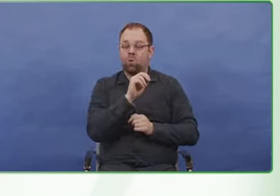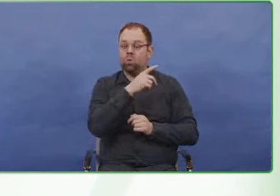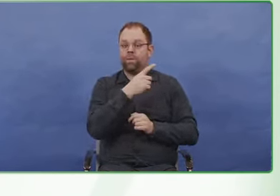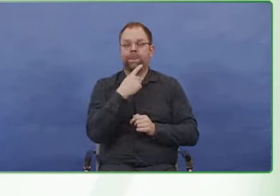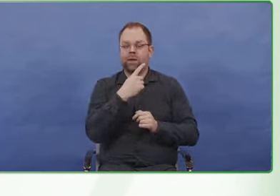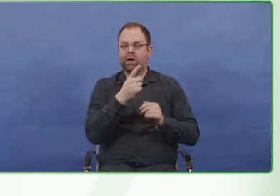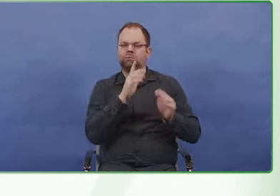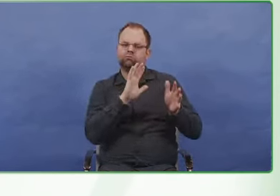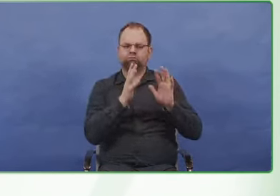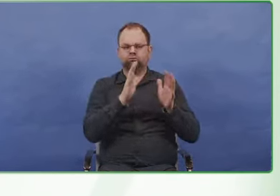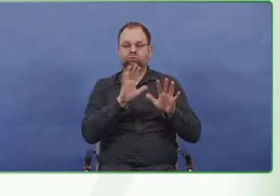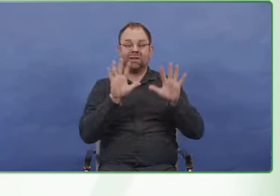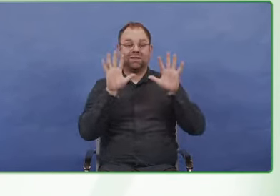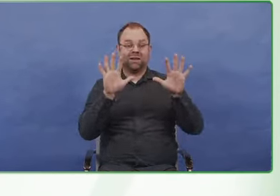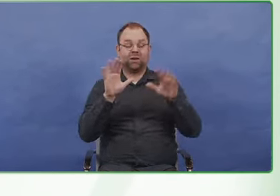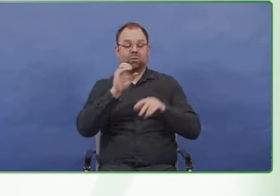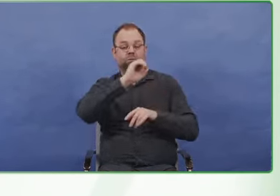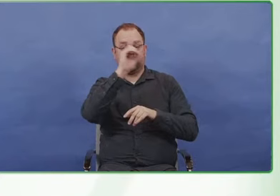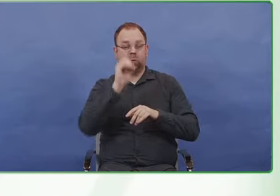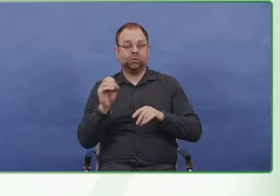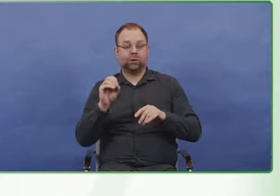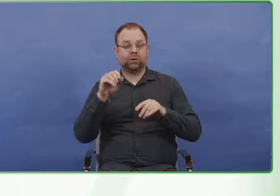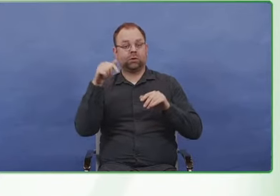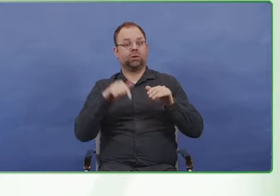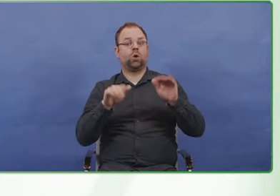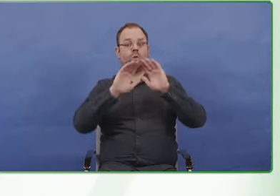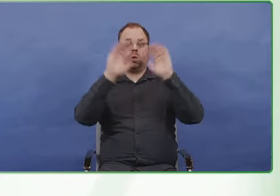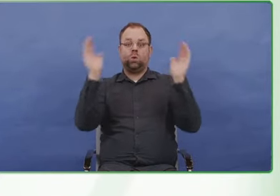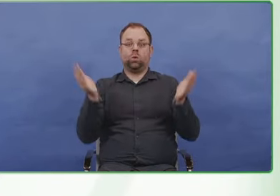of the elderly above the